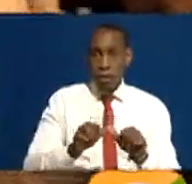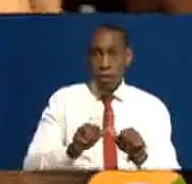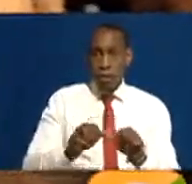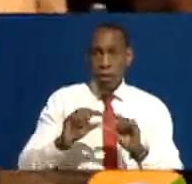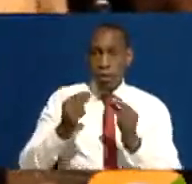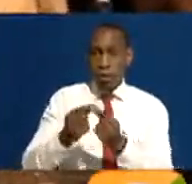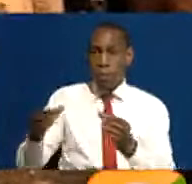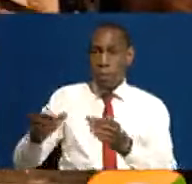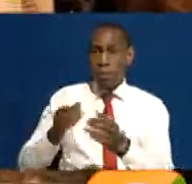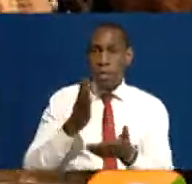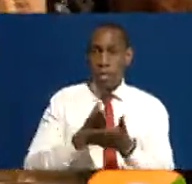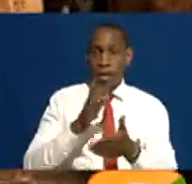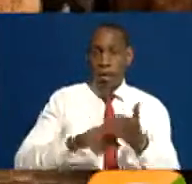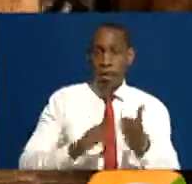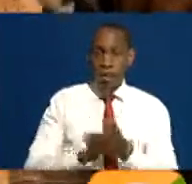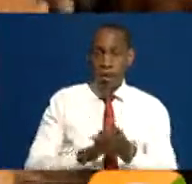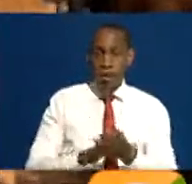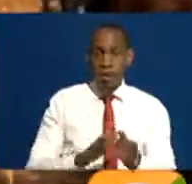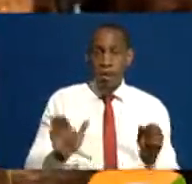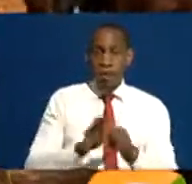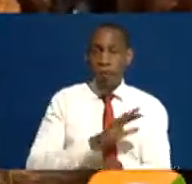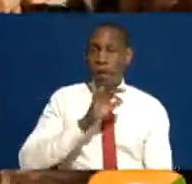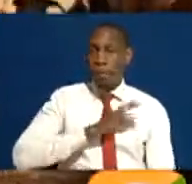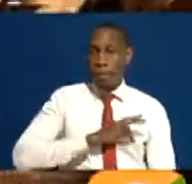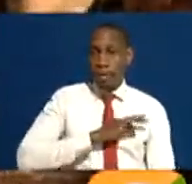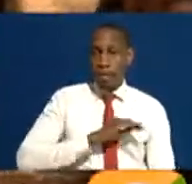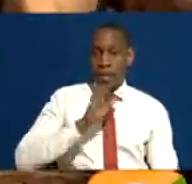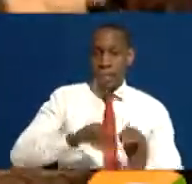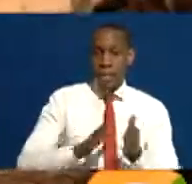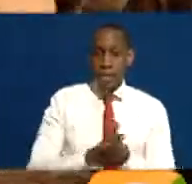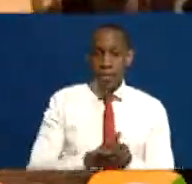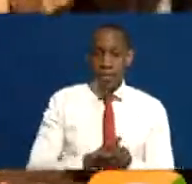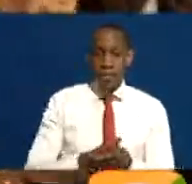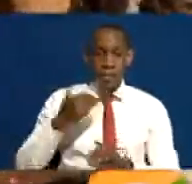flock that guarantees maximum returns instead of